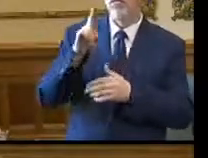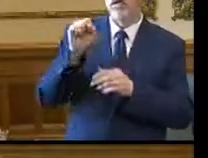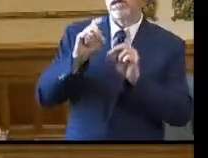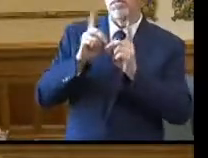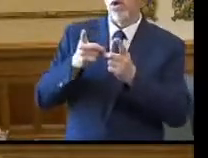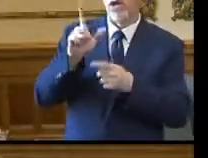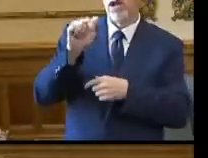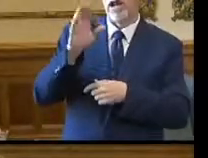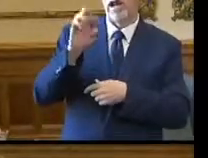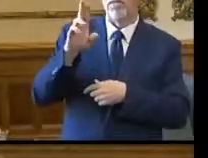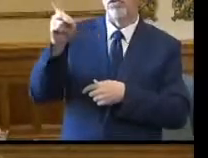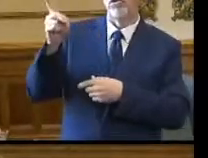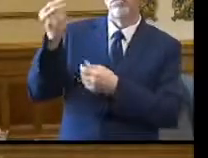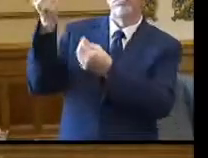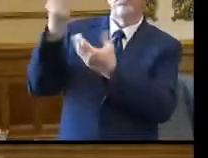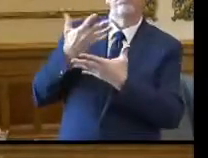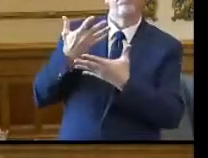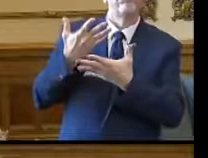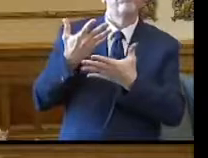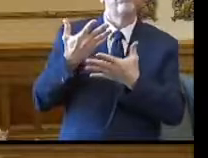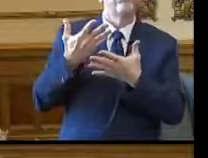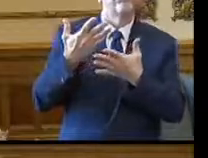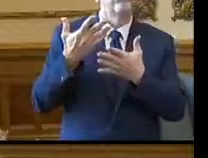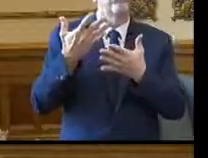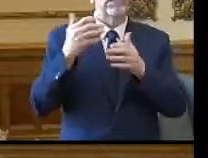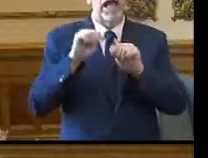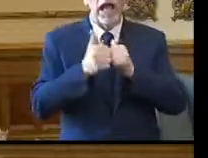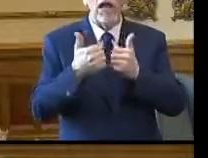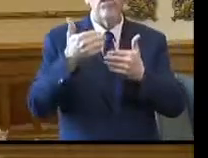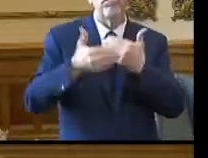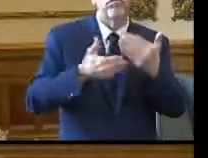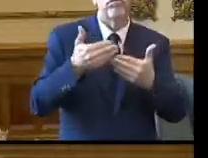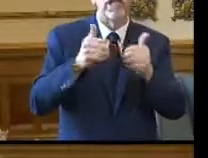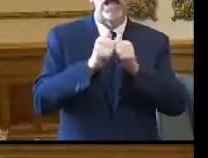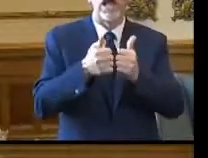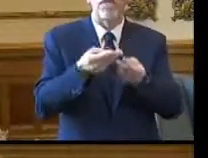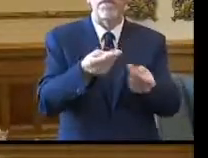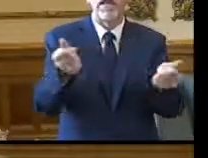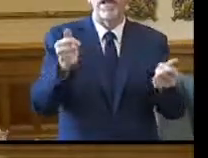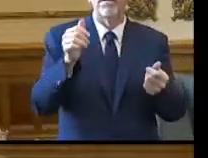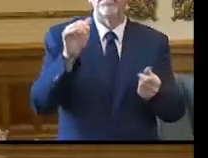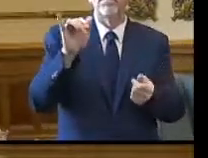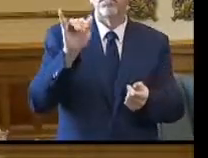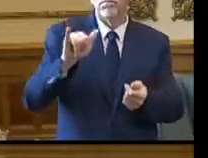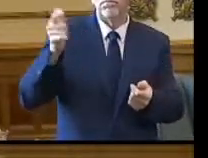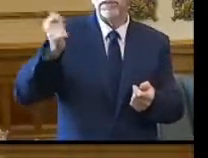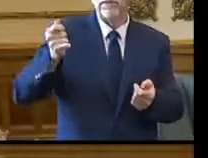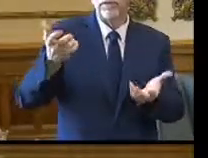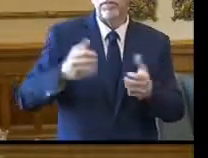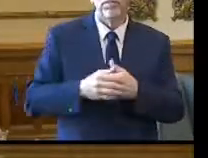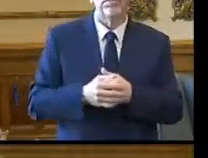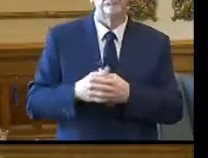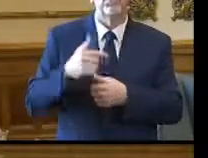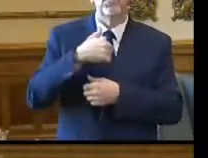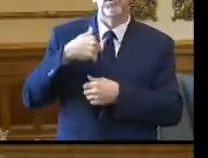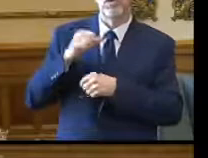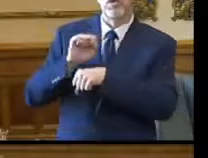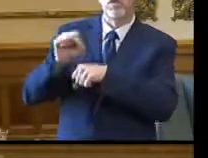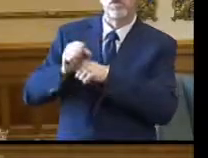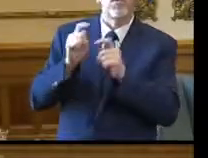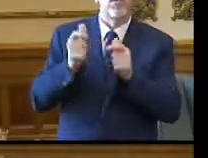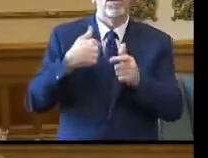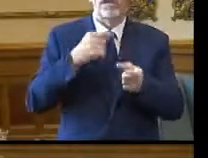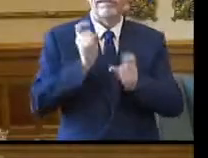Department of Labor provided us guidance on how to proceed with paying these benefits. We've been working to quickly revise